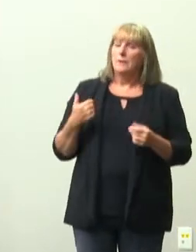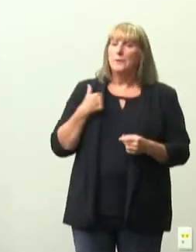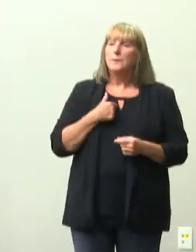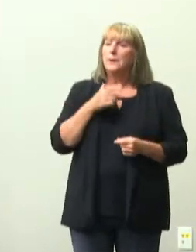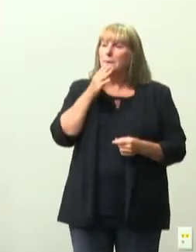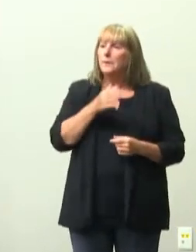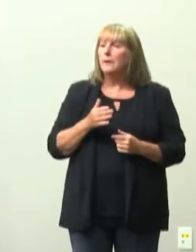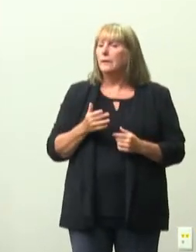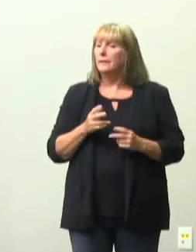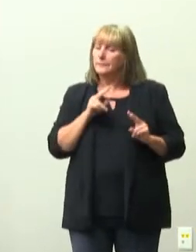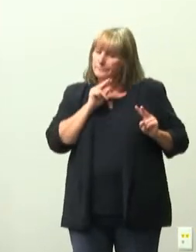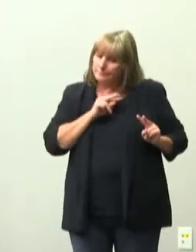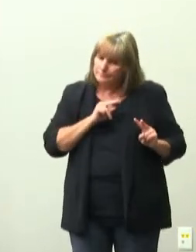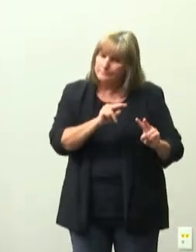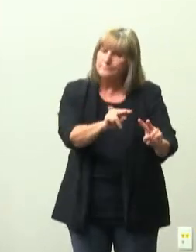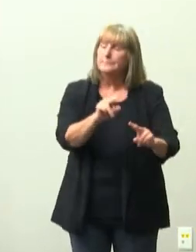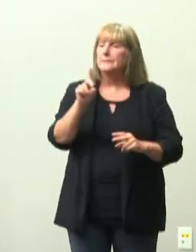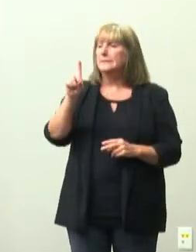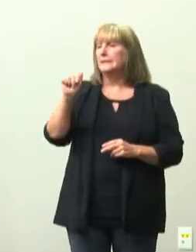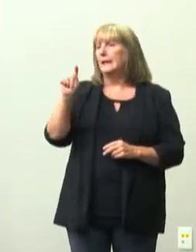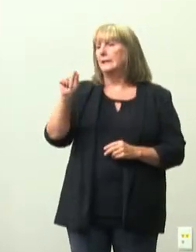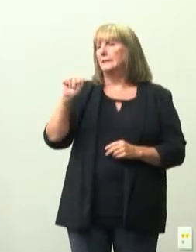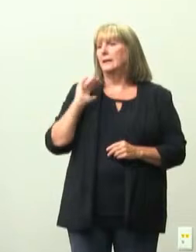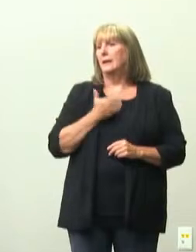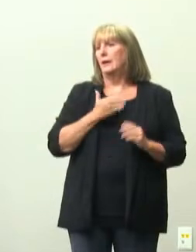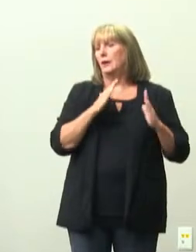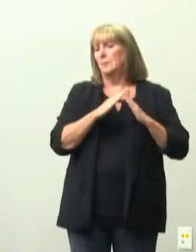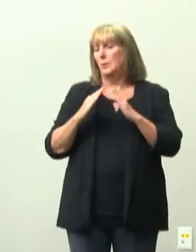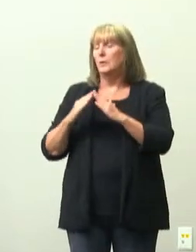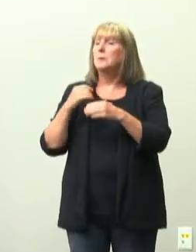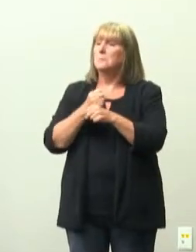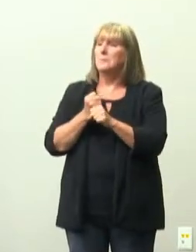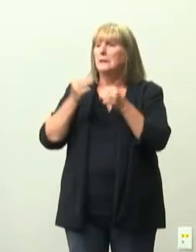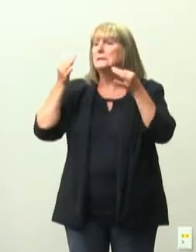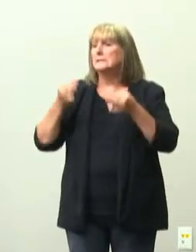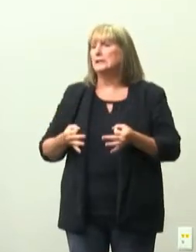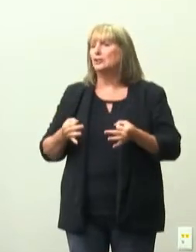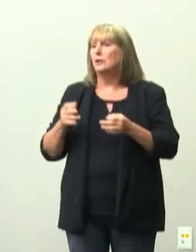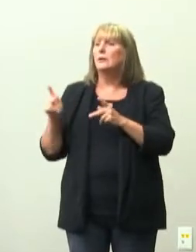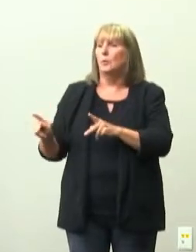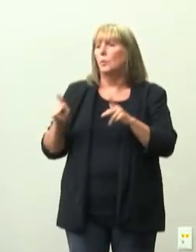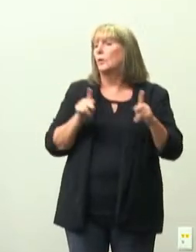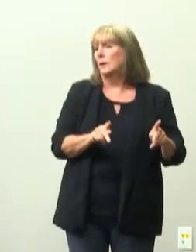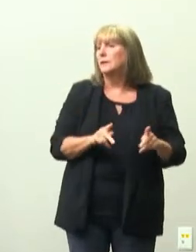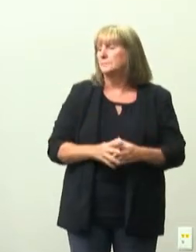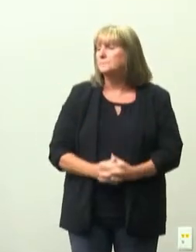always have based on the data in our community, and we're going to make decisions from there.